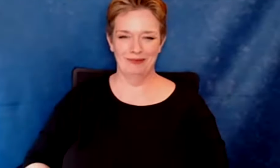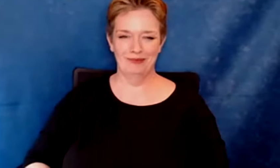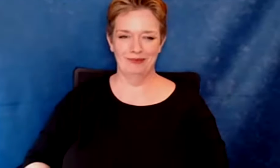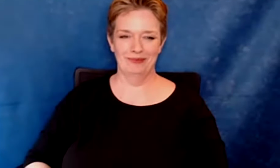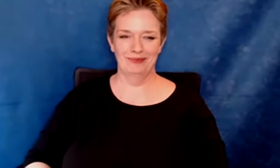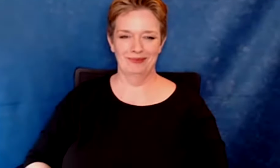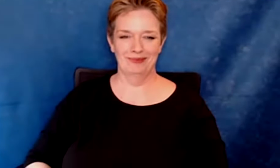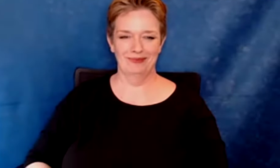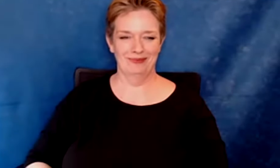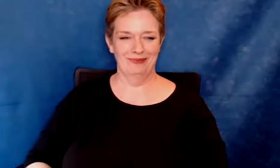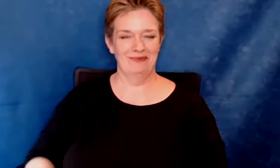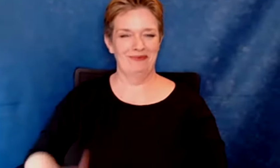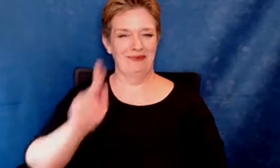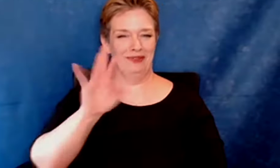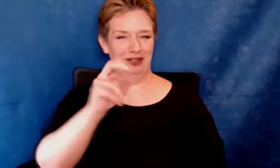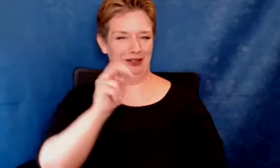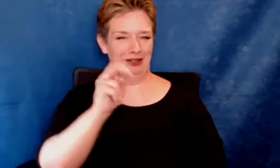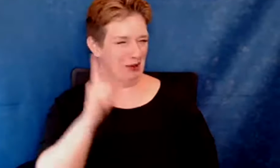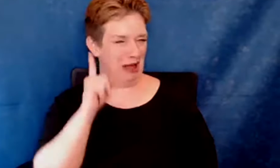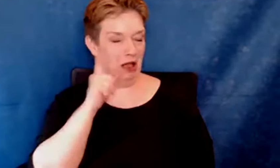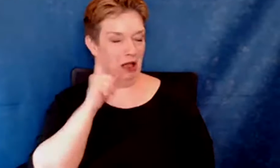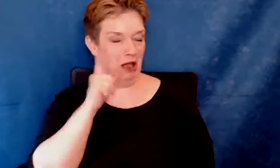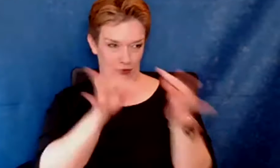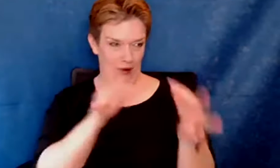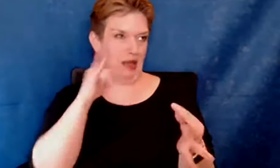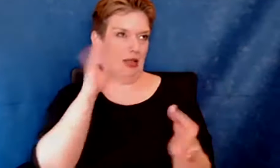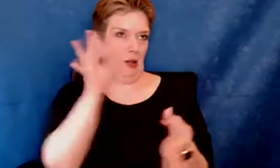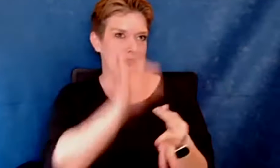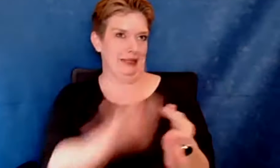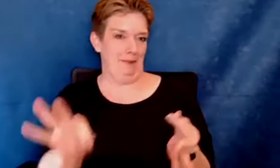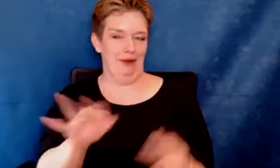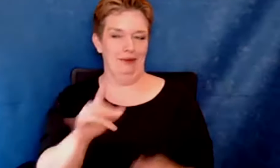Sounds so simple. Right? You know.